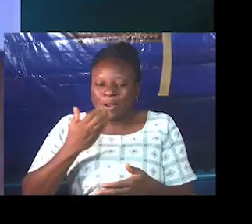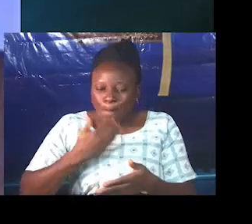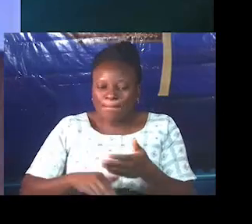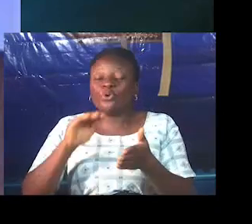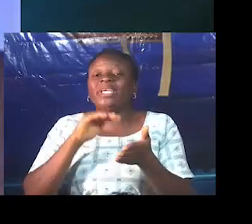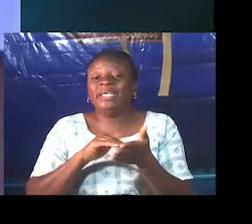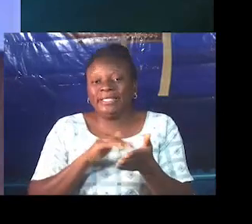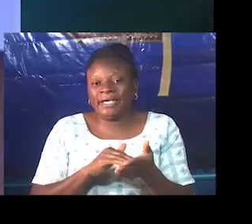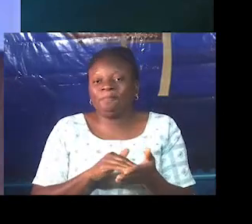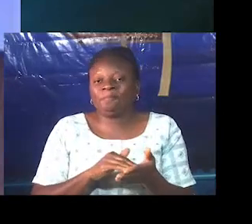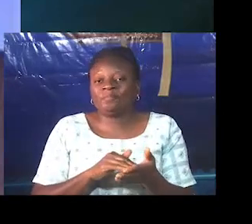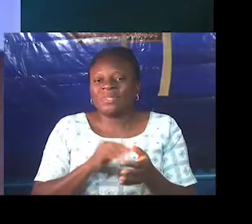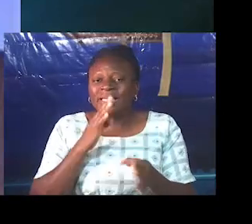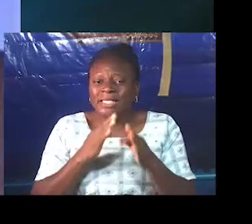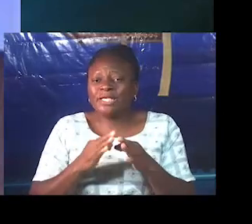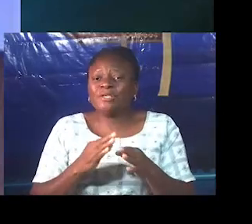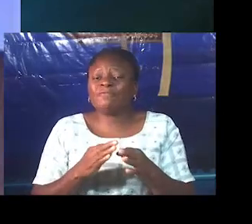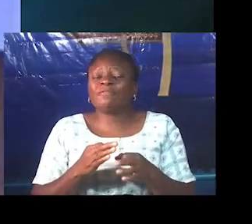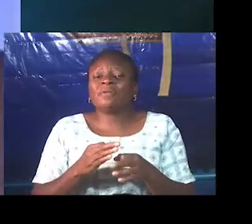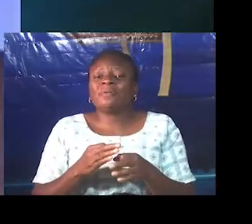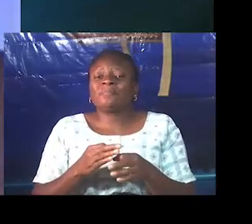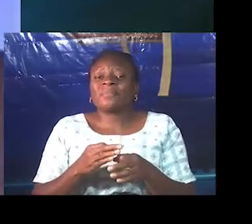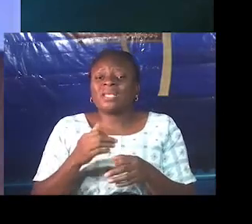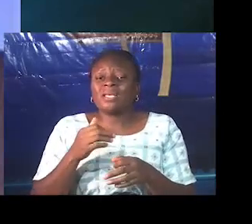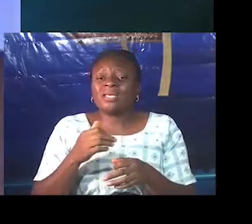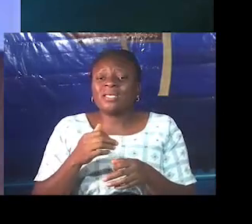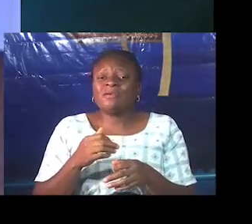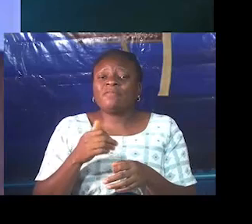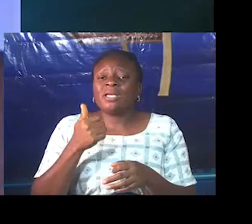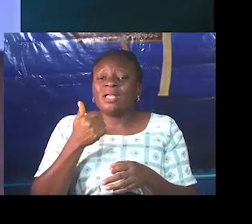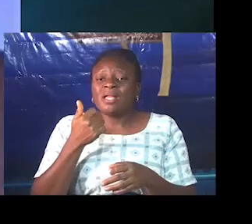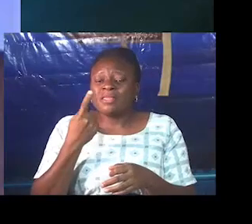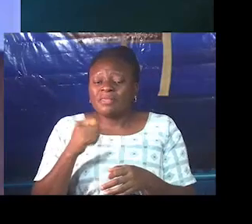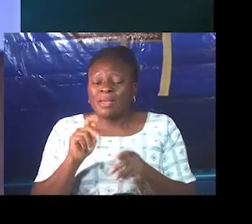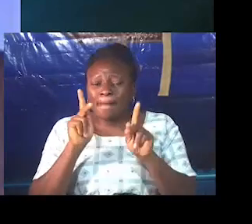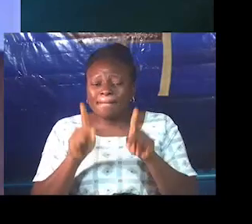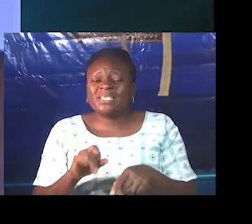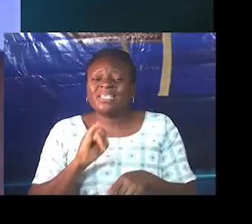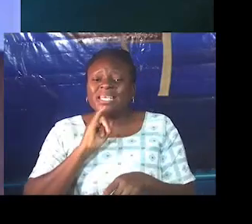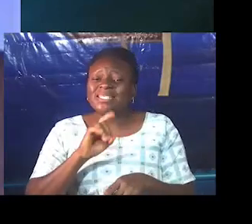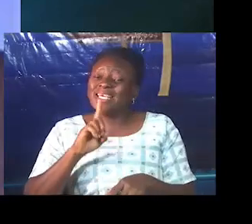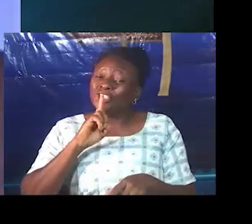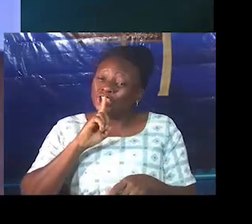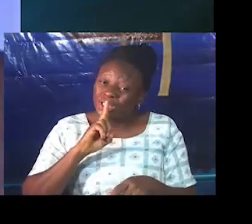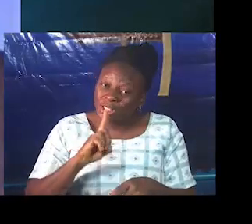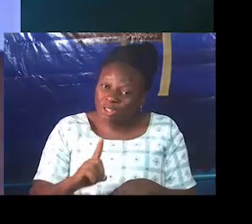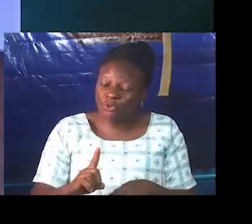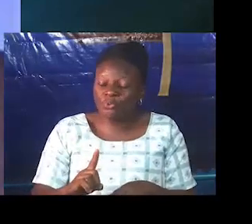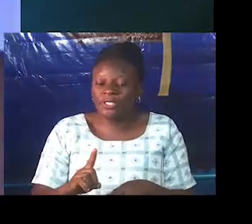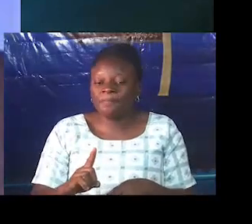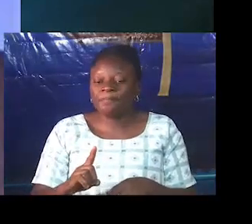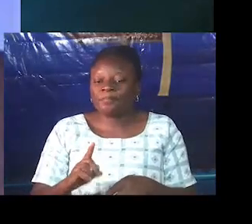Christian, if you have experienced the new creation man, in this new life, one's